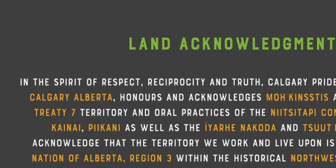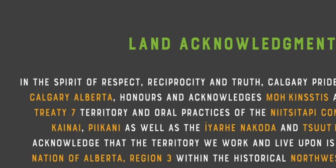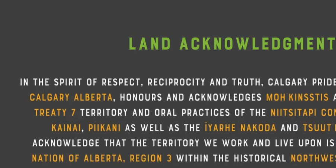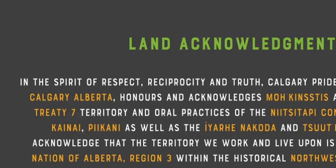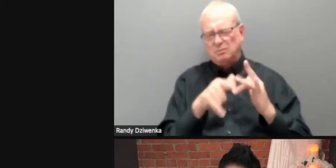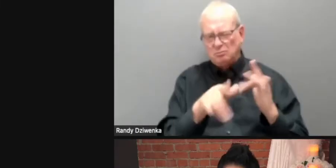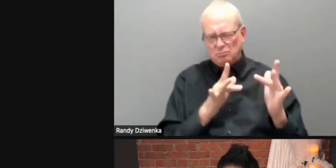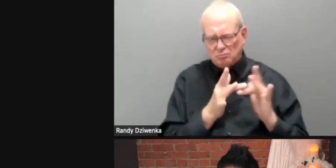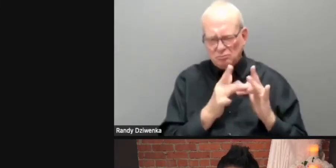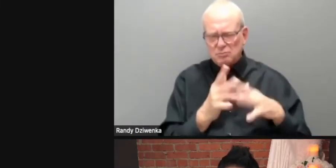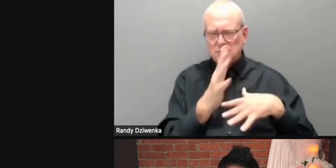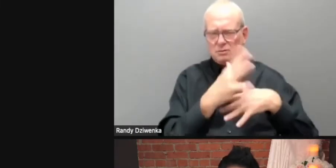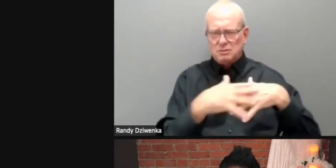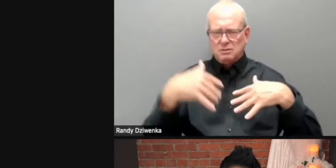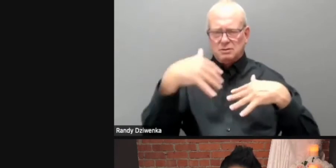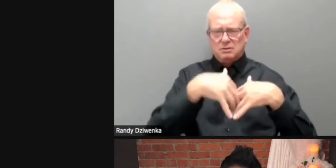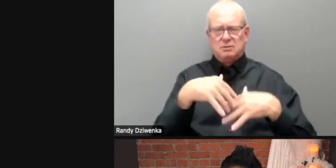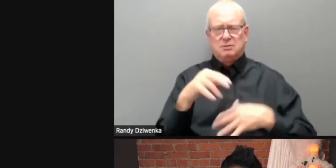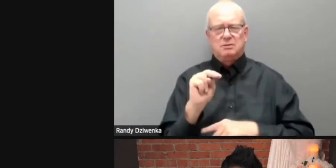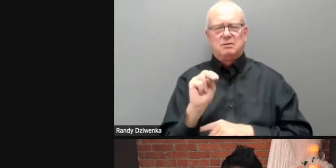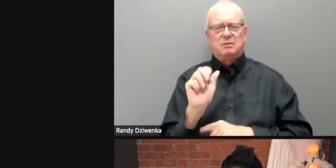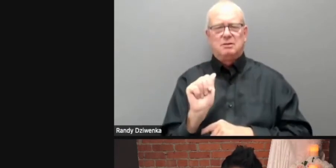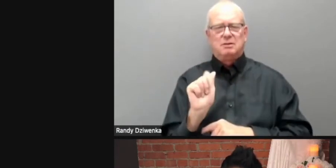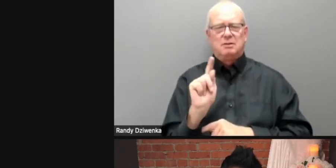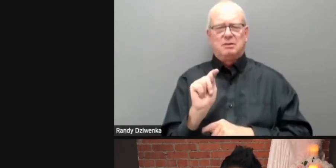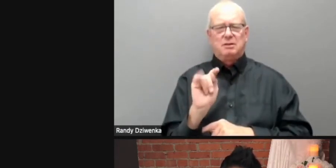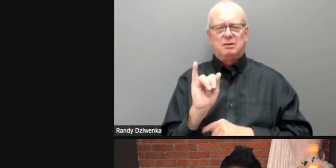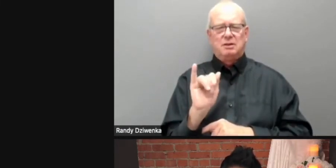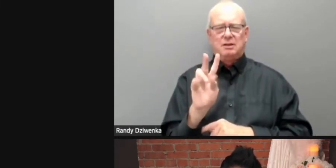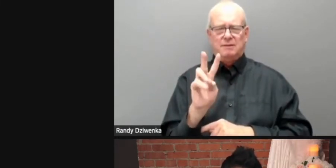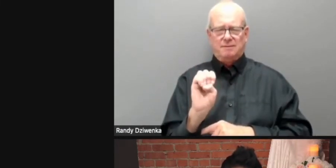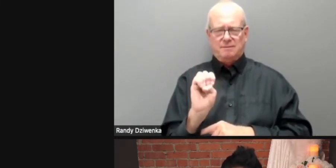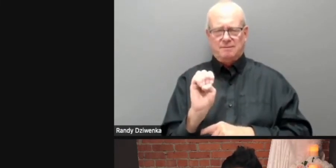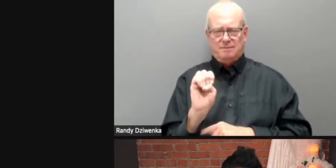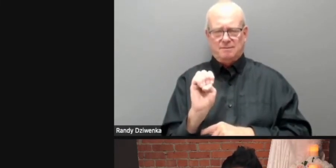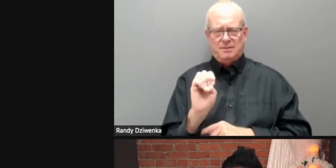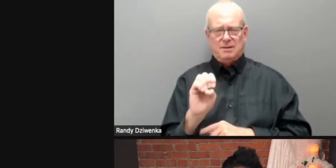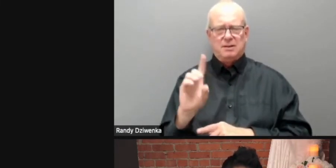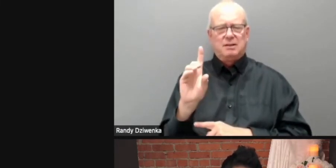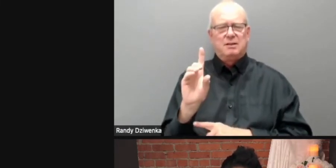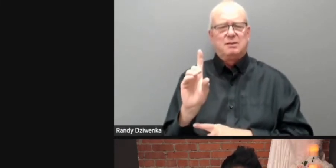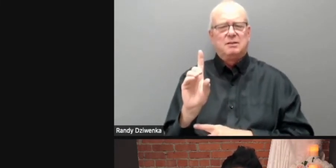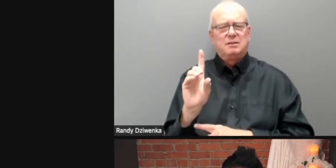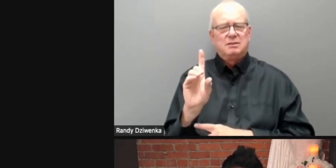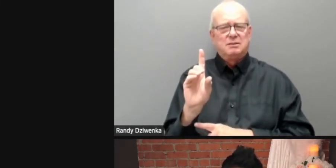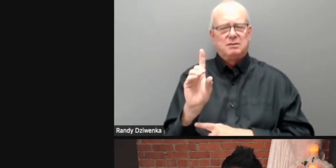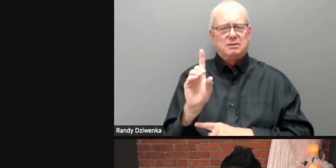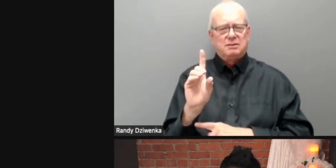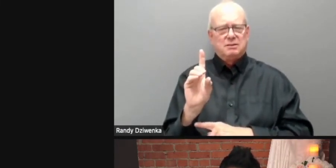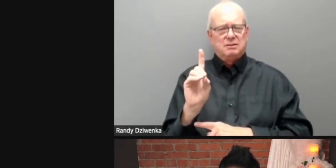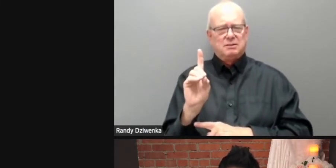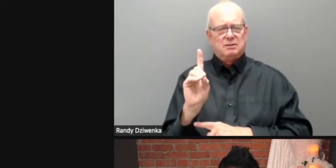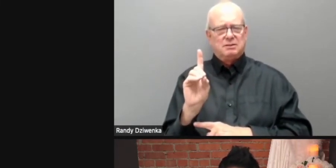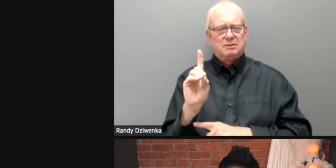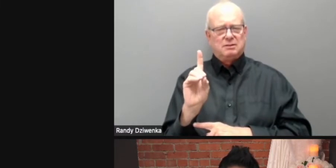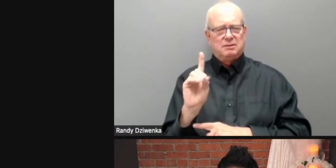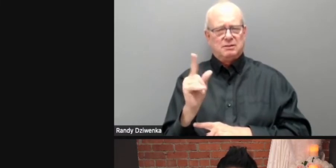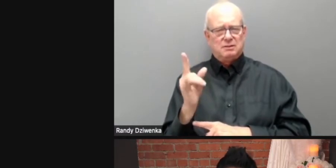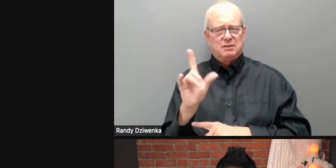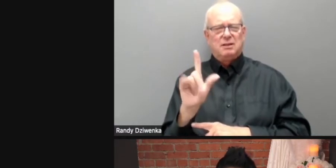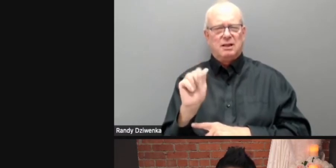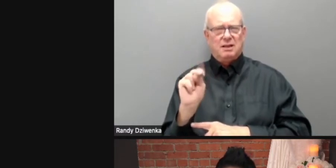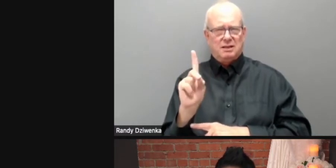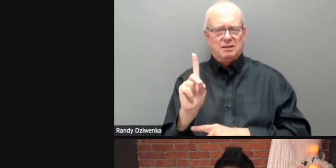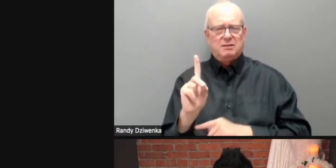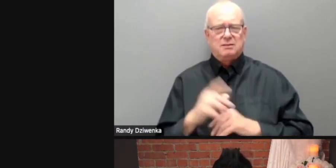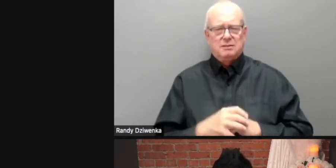This evening's event is about bringing people together and trailblazers in the South Asian community to talk about a